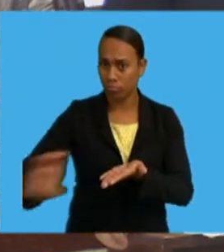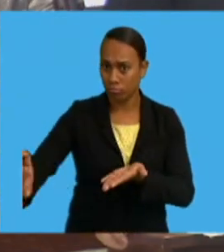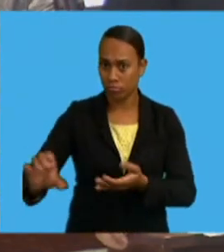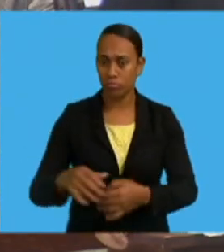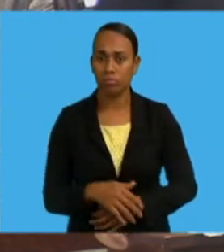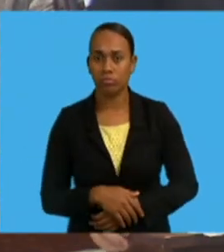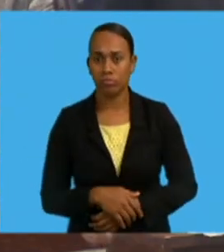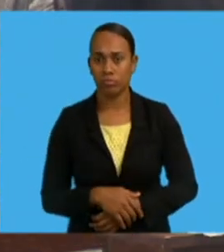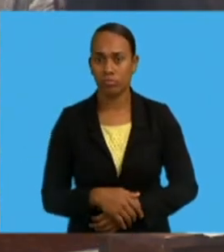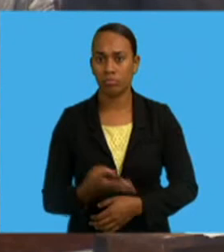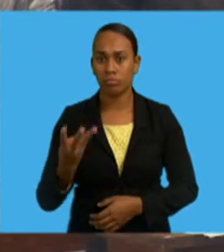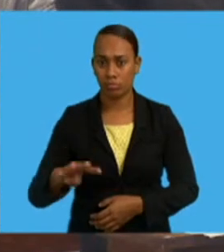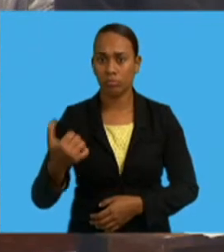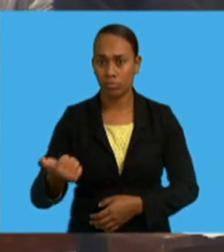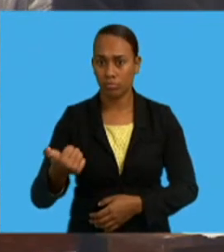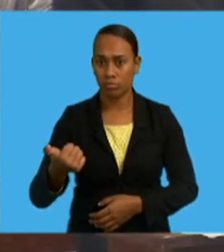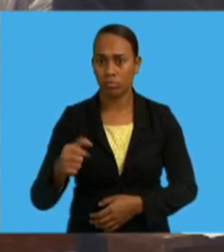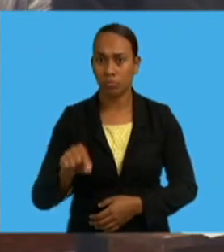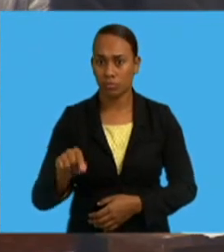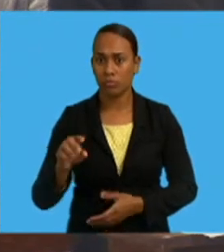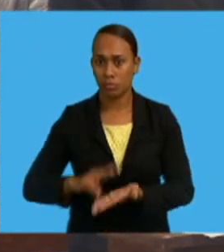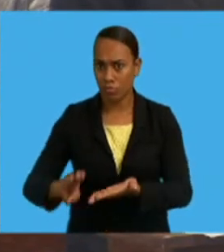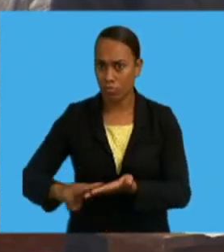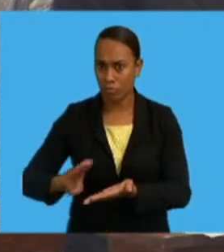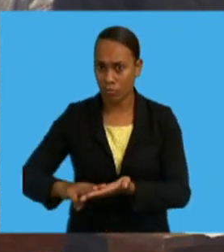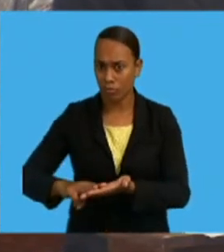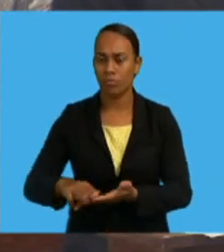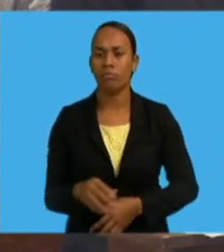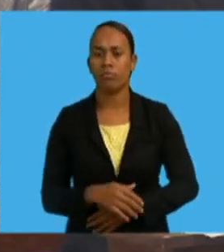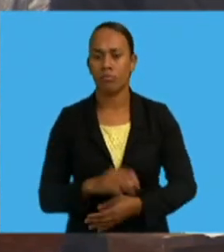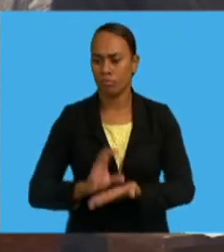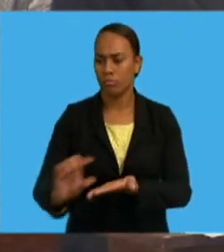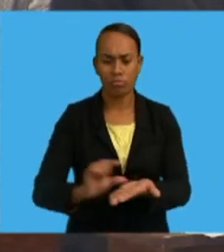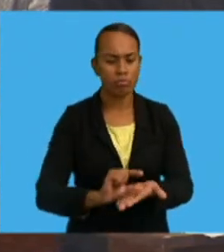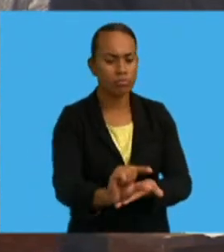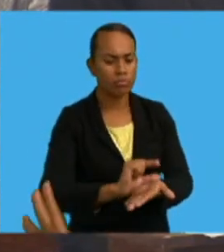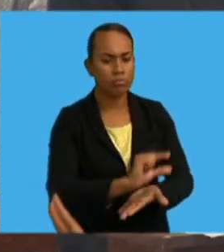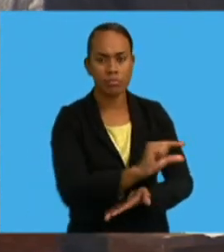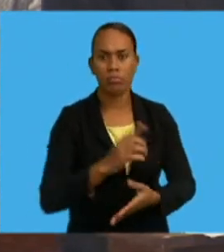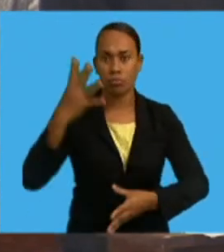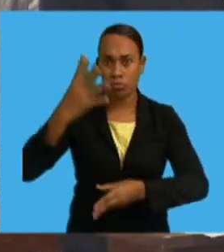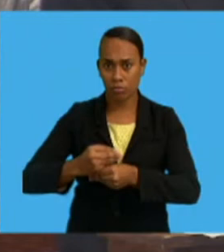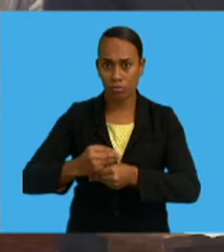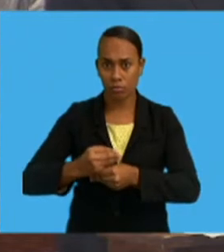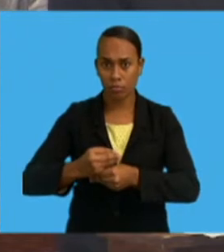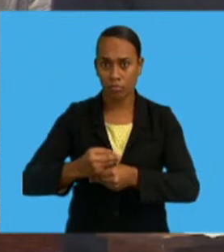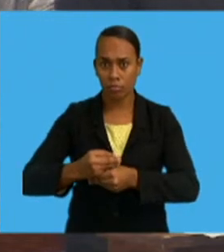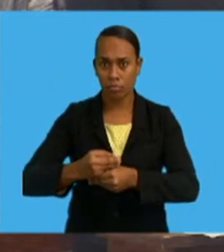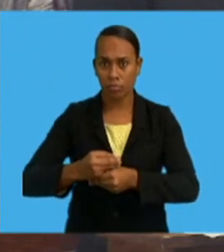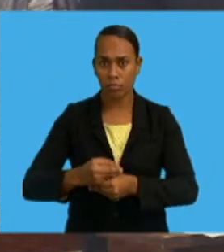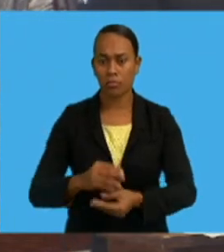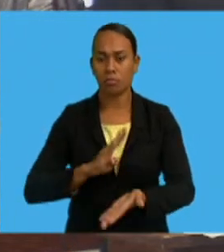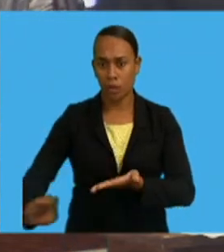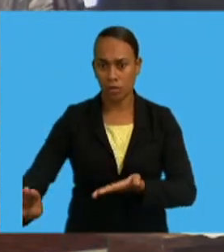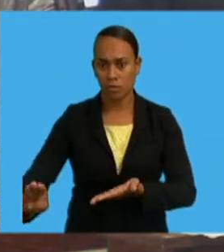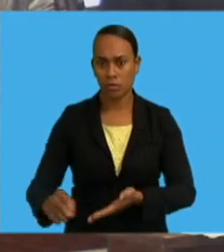56.7 million for capital expenditure, and 13 million in respect of that. In addition, a total of 66.5 million is being